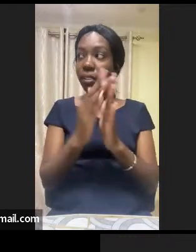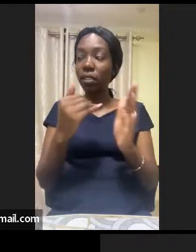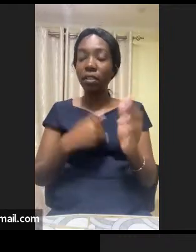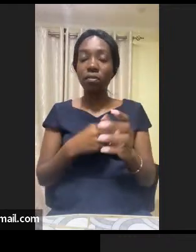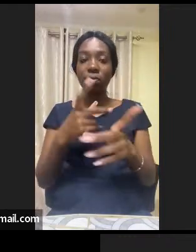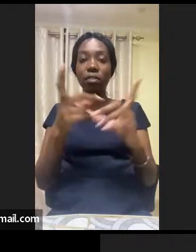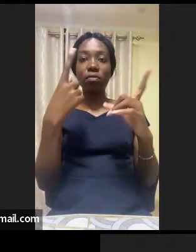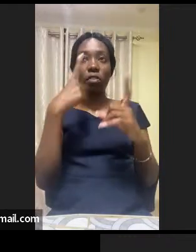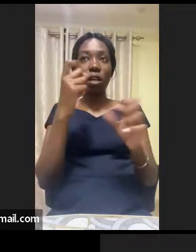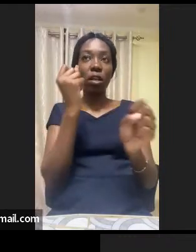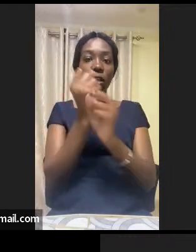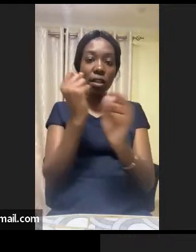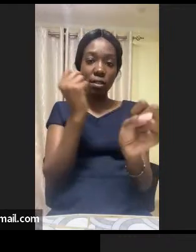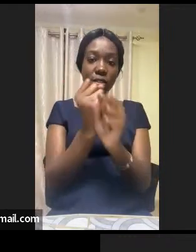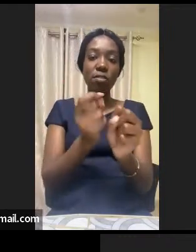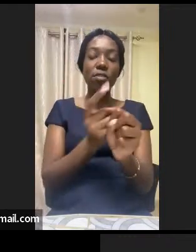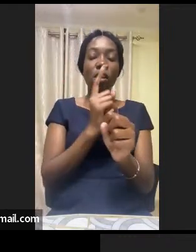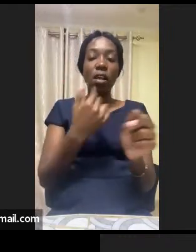we